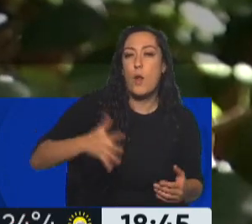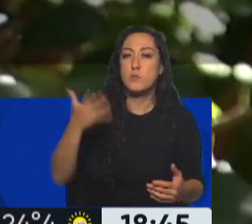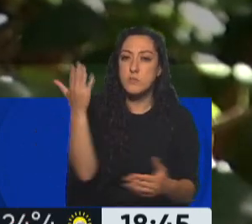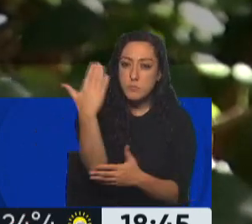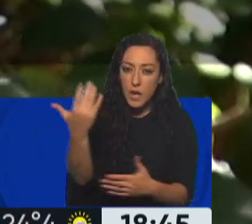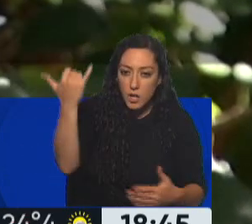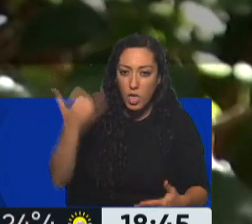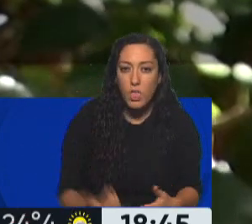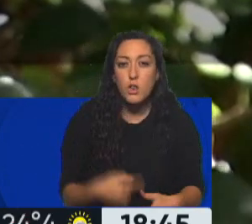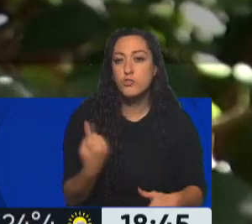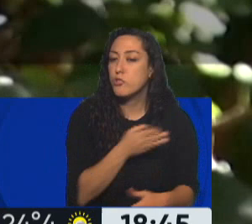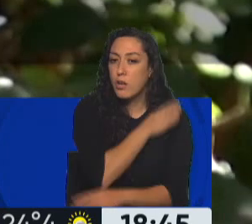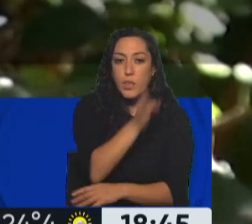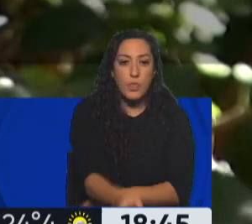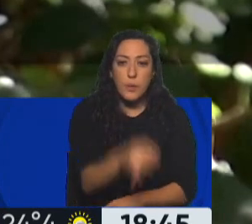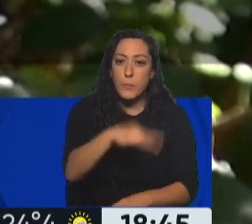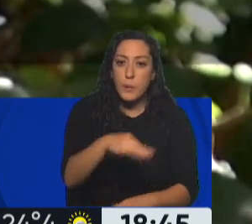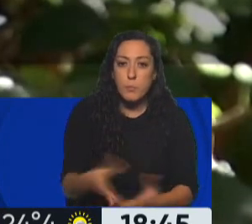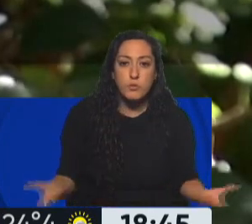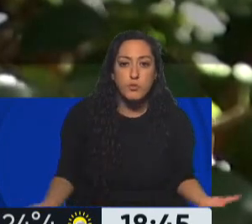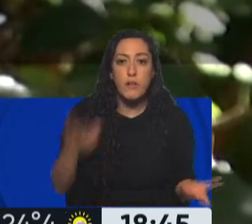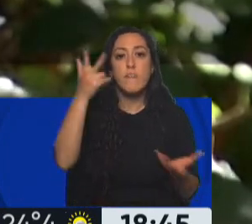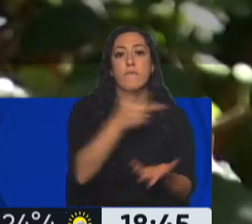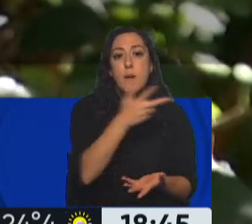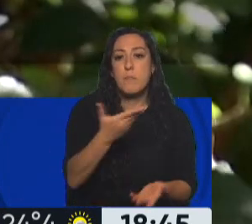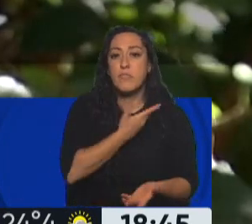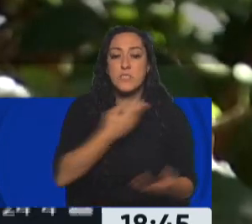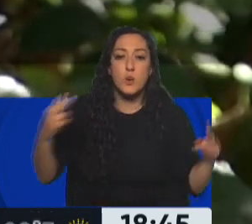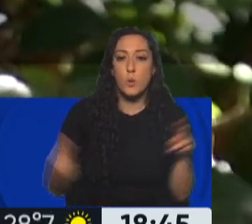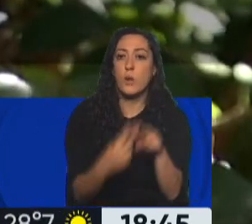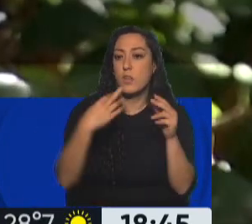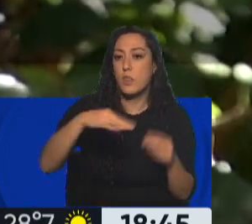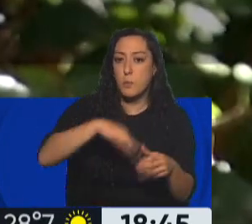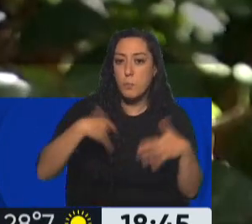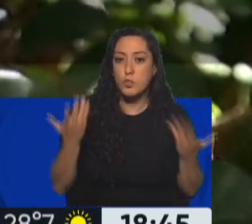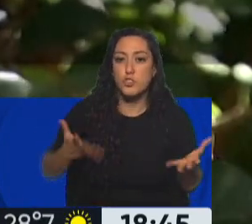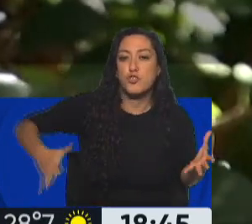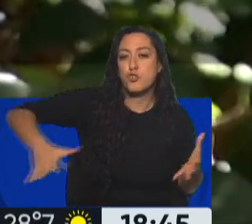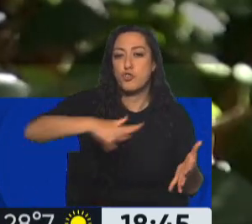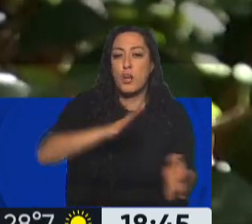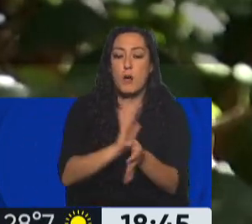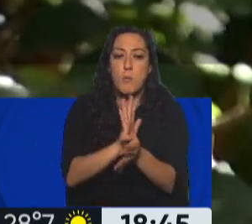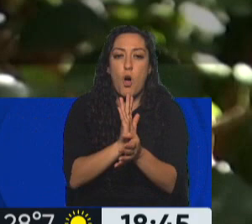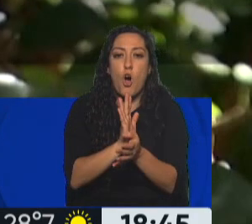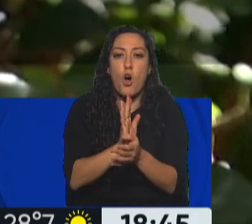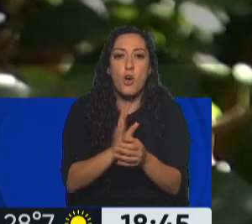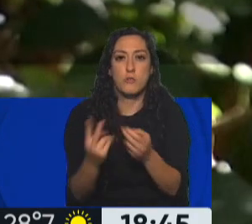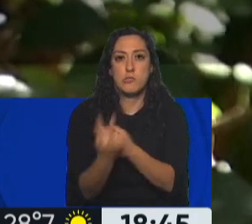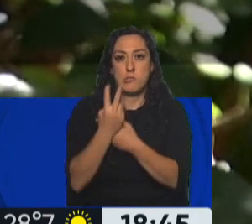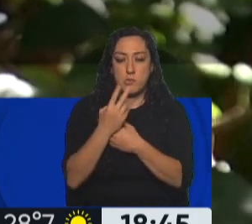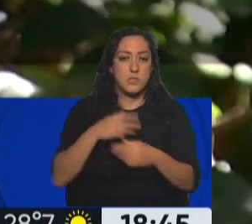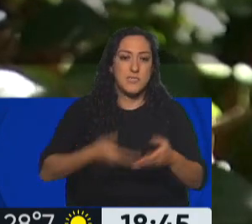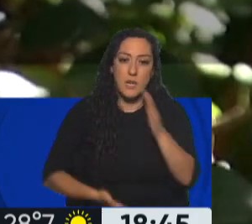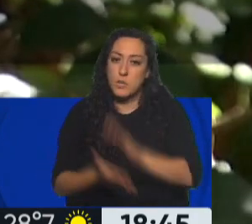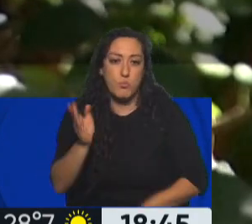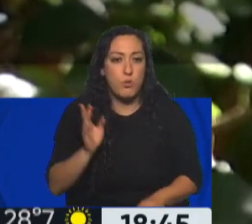somewhere. We need to attend the church to see Pope Francis as well. So that was how we left the buffet,